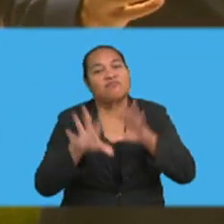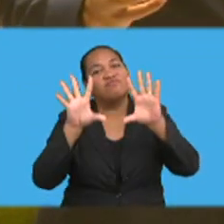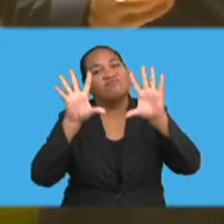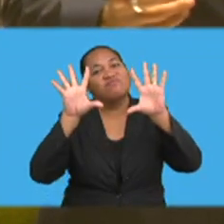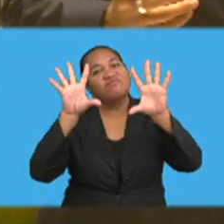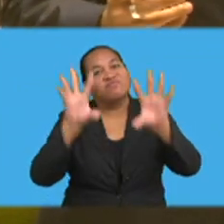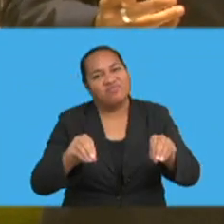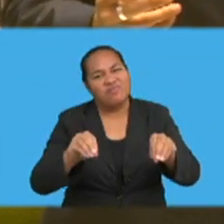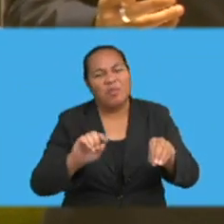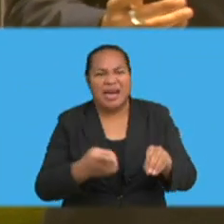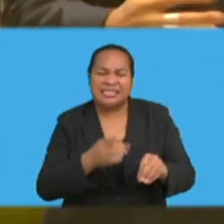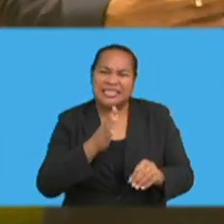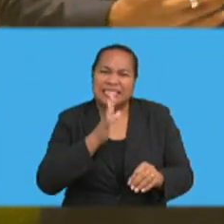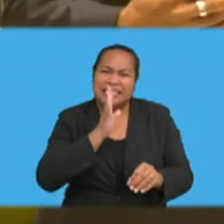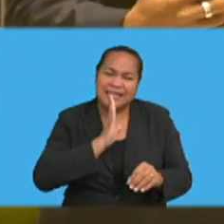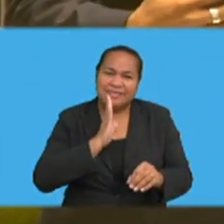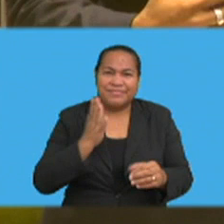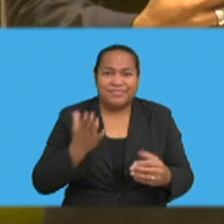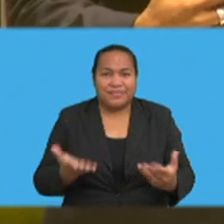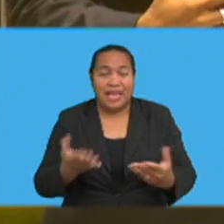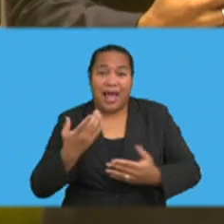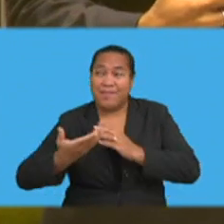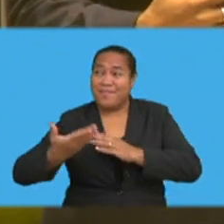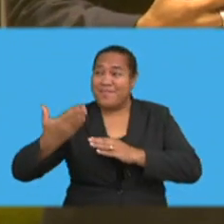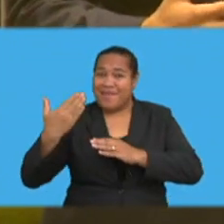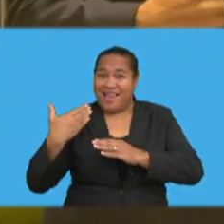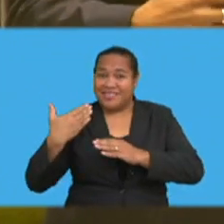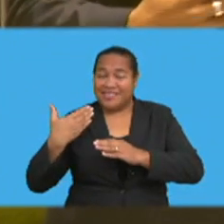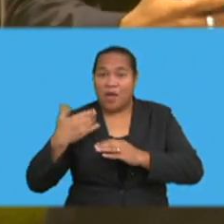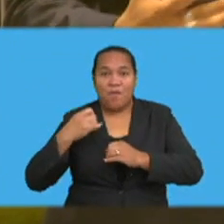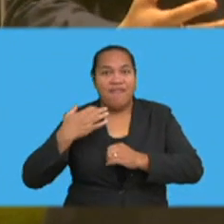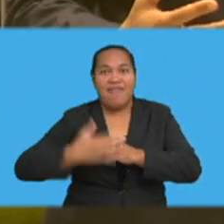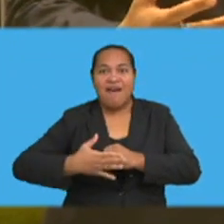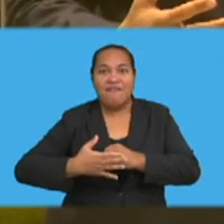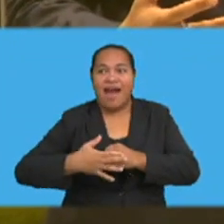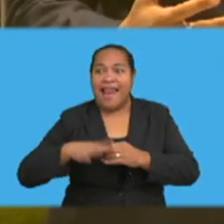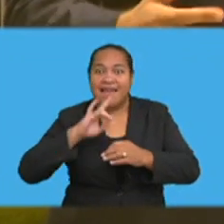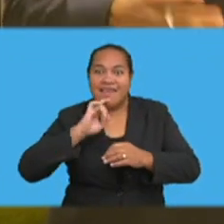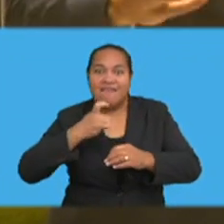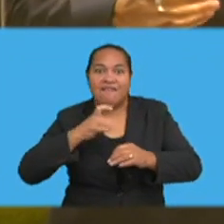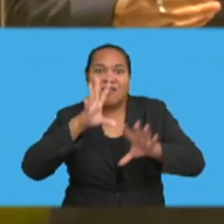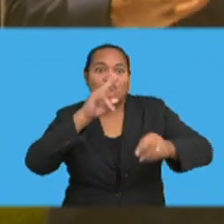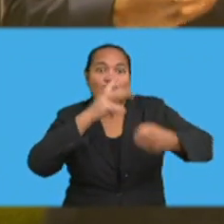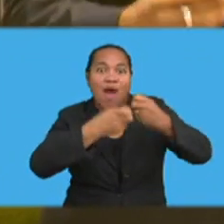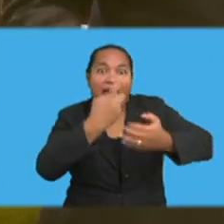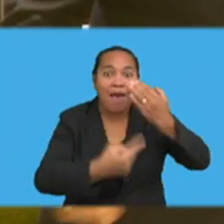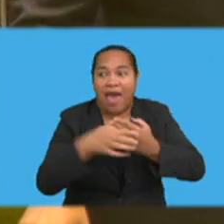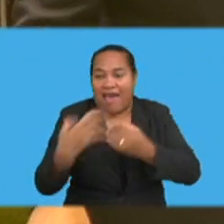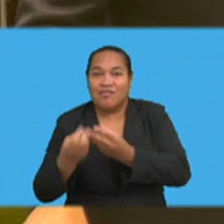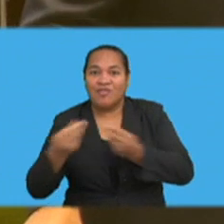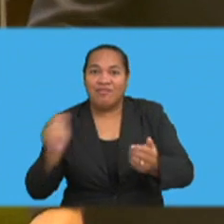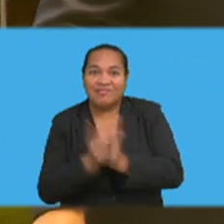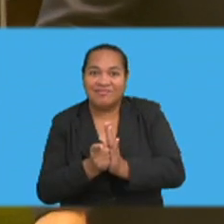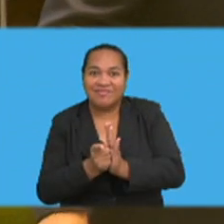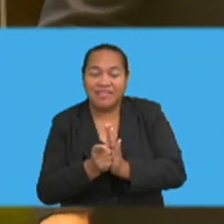of the unfortunate things is, of course, in the past, we've never had redundancies built in. So as you know, the major source of